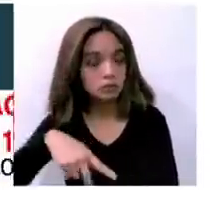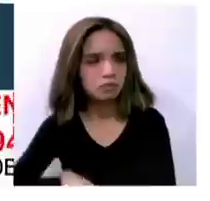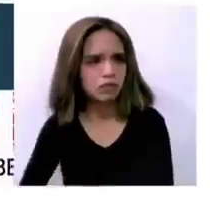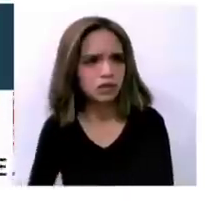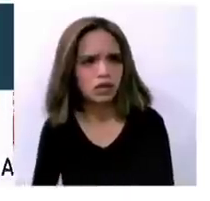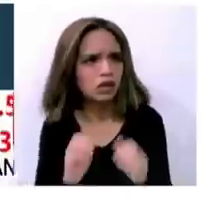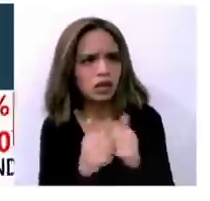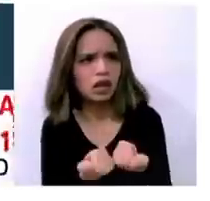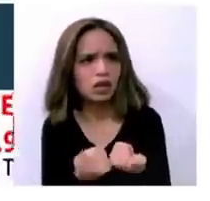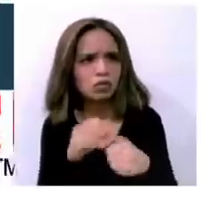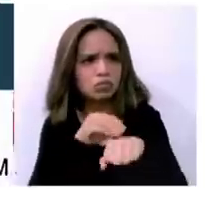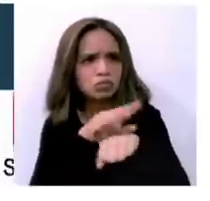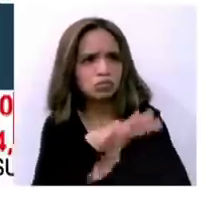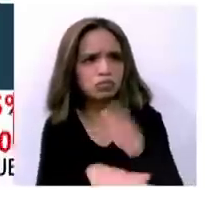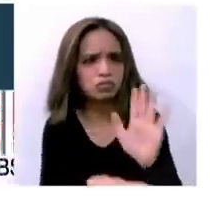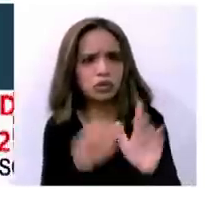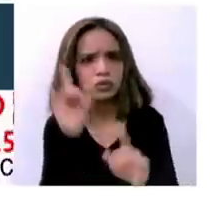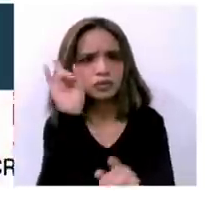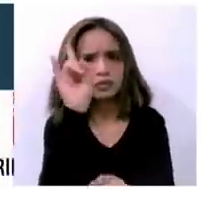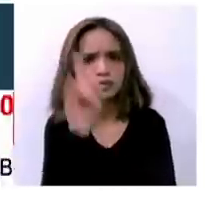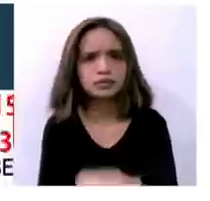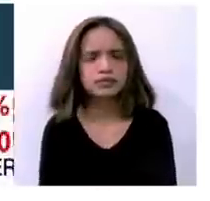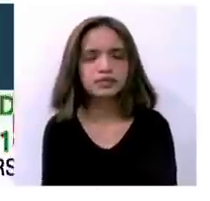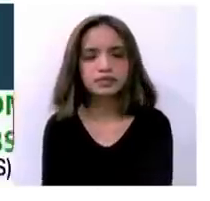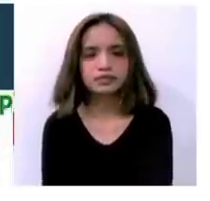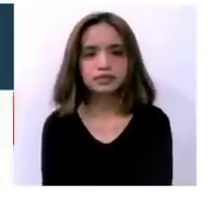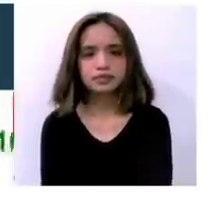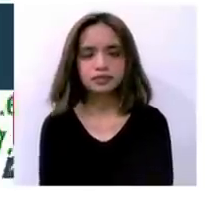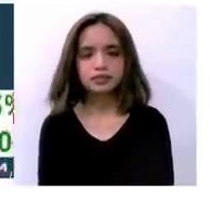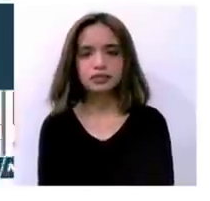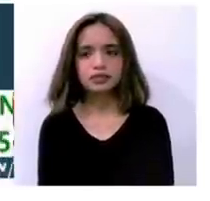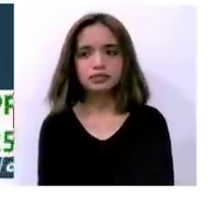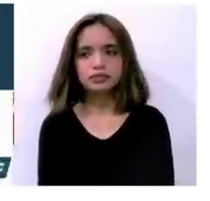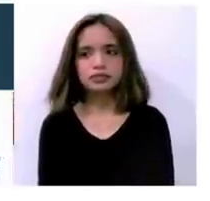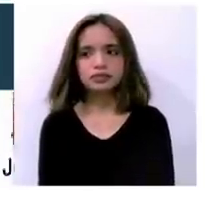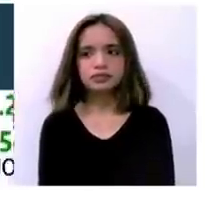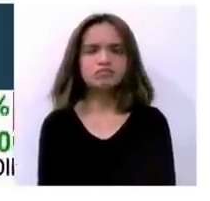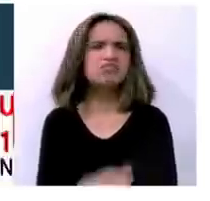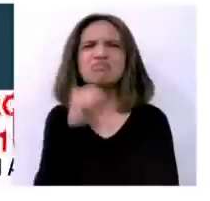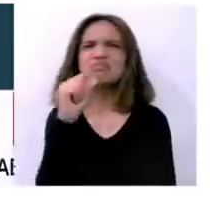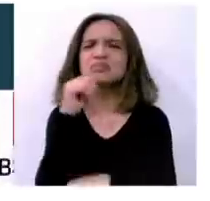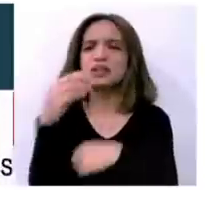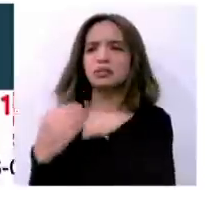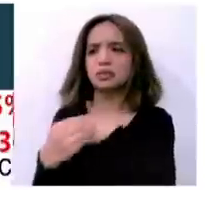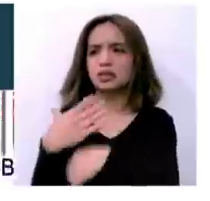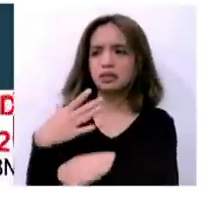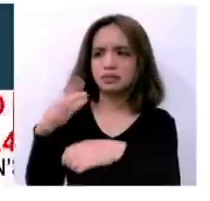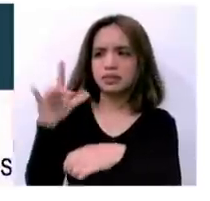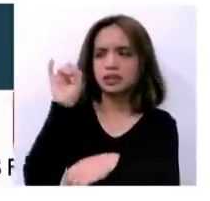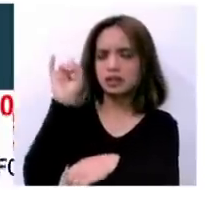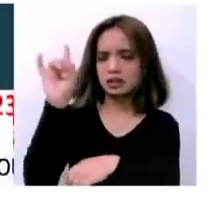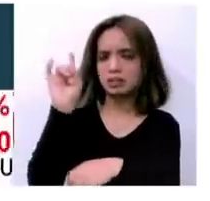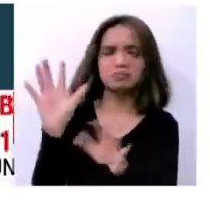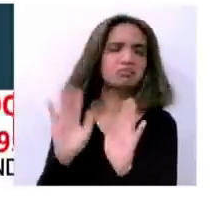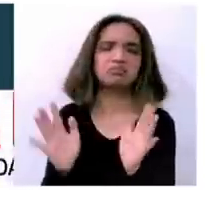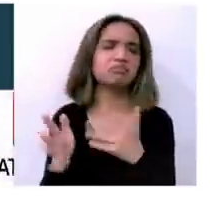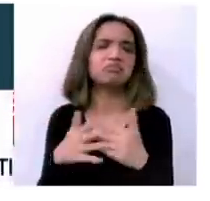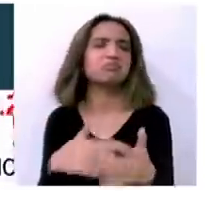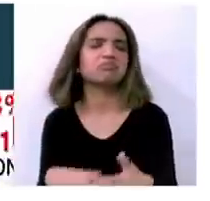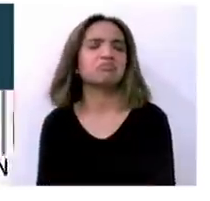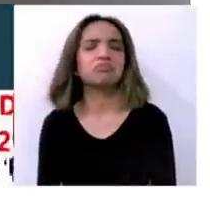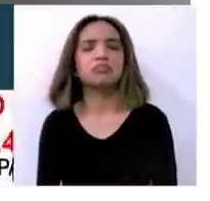might that impact your campaign, Mr. Banayo? It will not impact our campaign in any way whatsoever. No. I